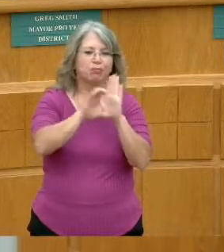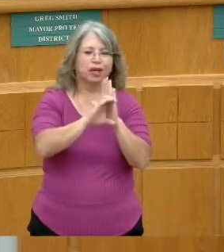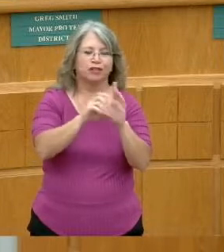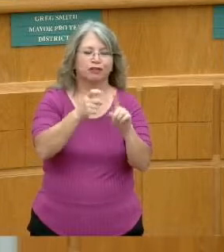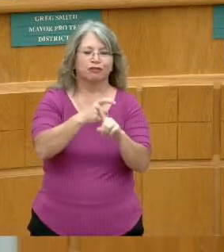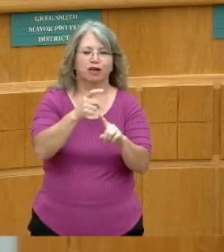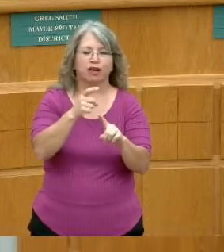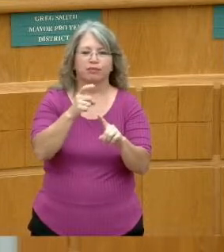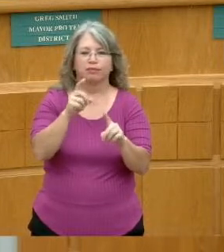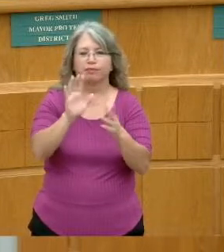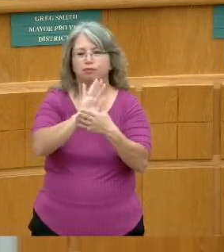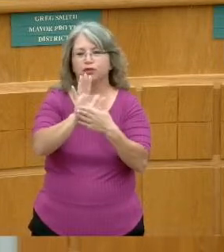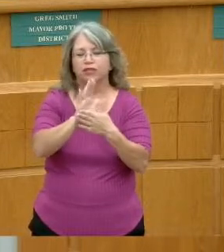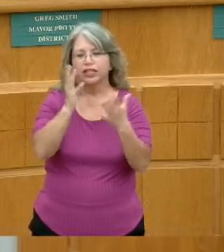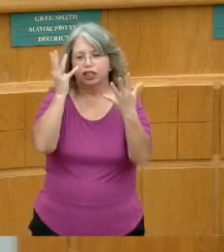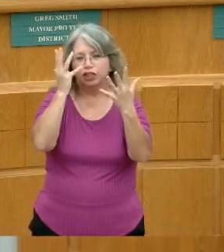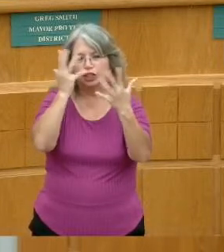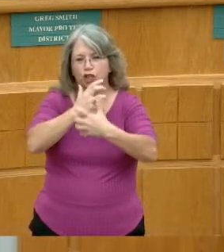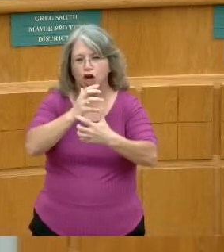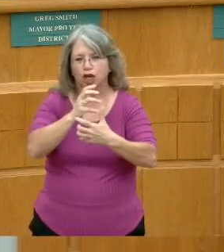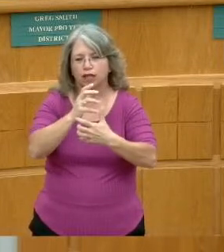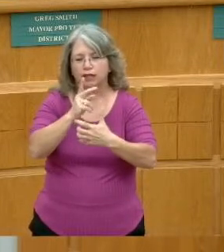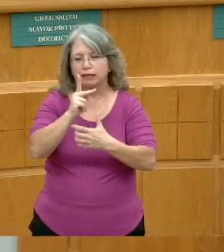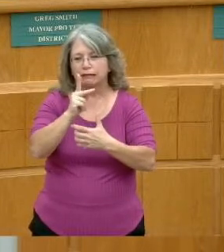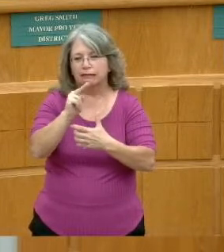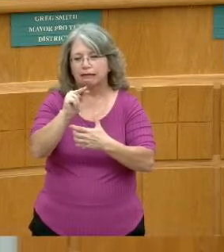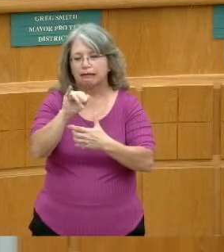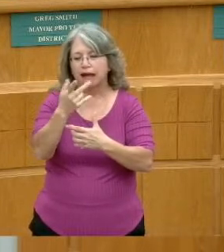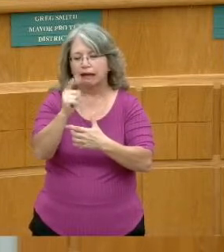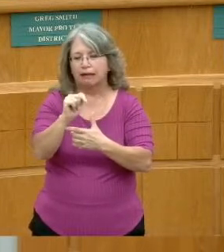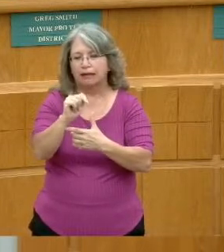to save the day, and that's kind of what we're trying to do here.